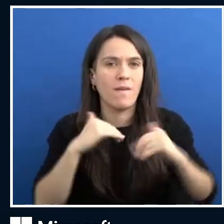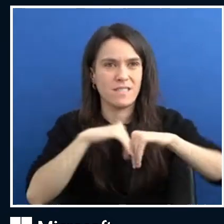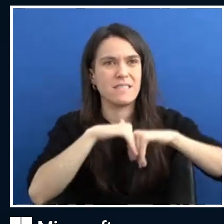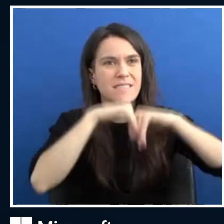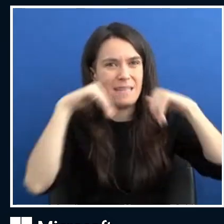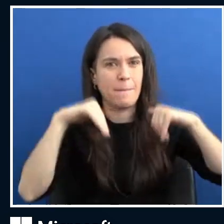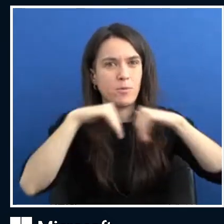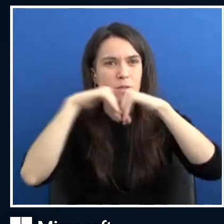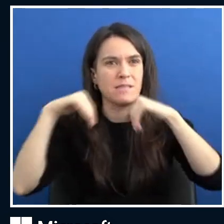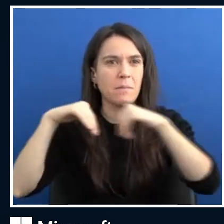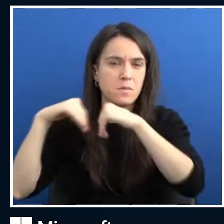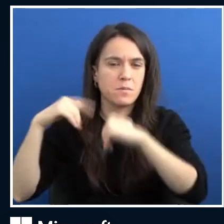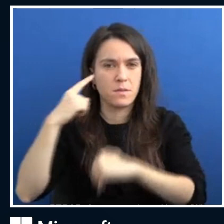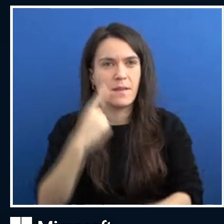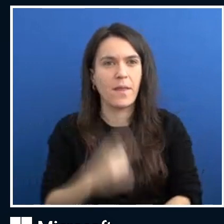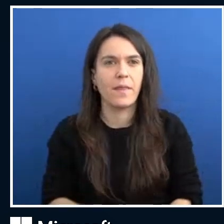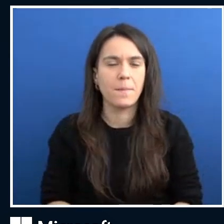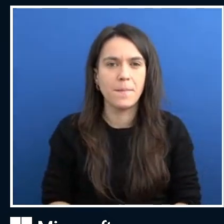fit line.